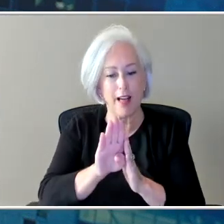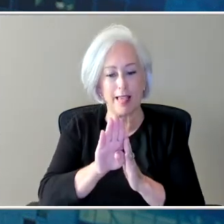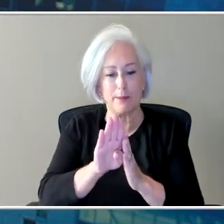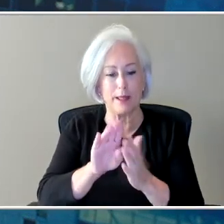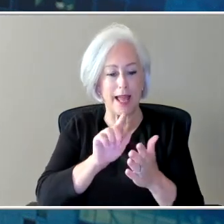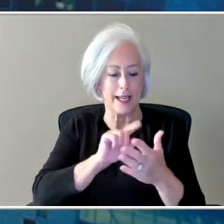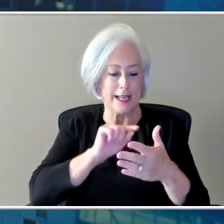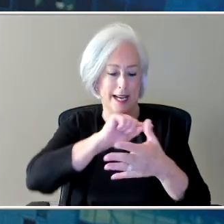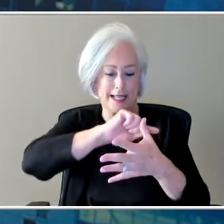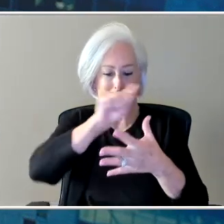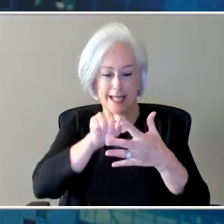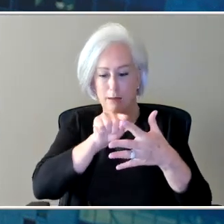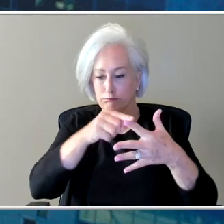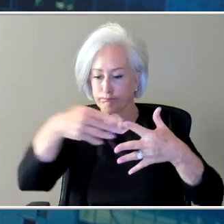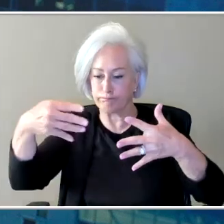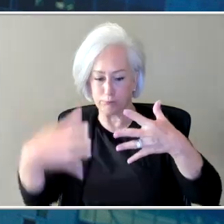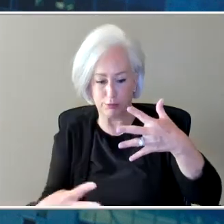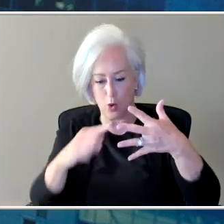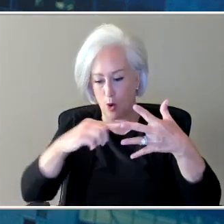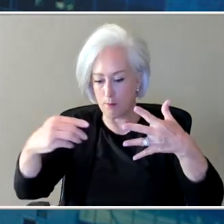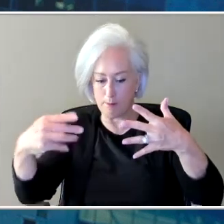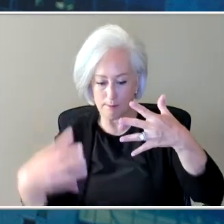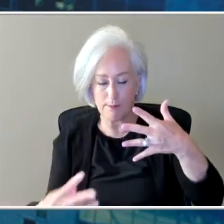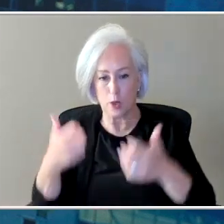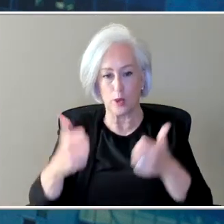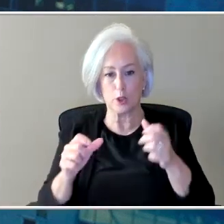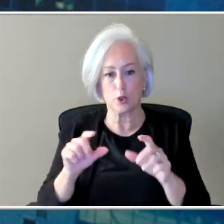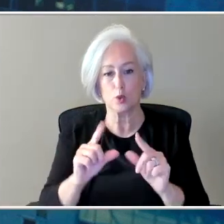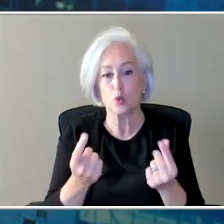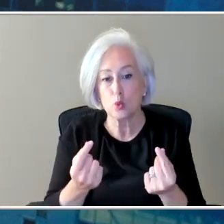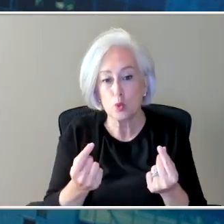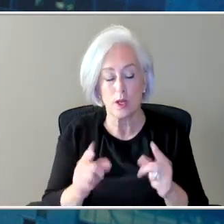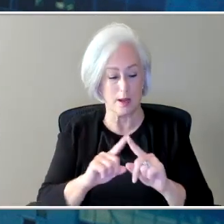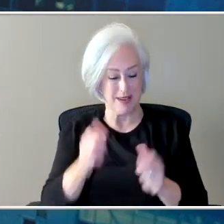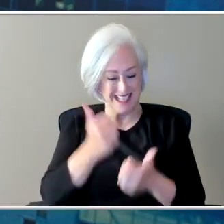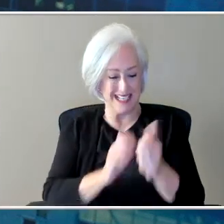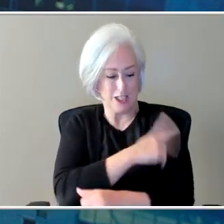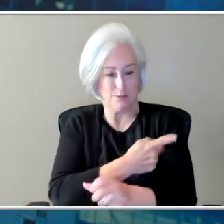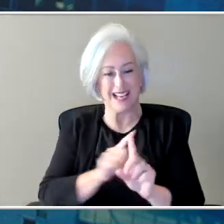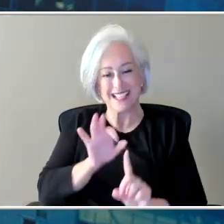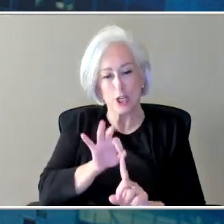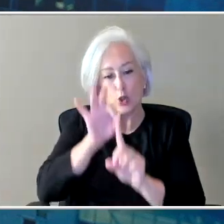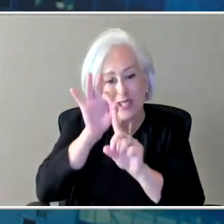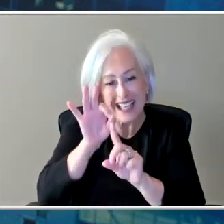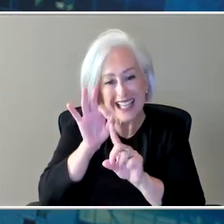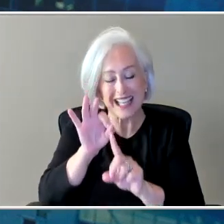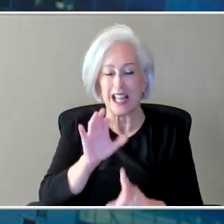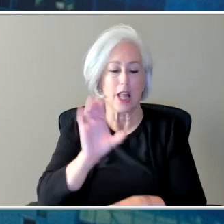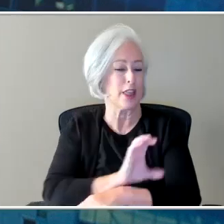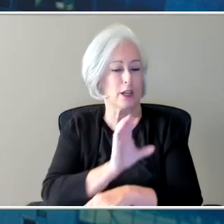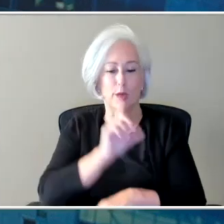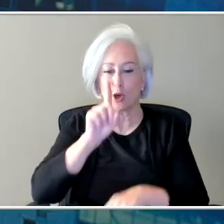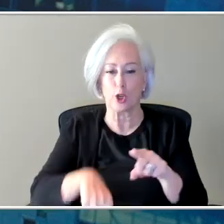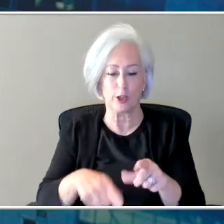so complex, and every patient is unique. Every patient is different, that the computer couldn't possibly capture all of the different